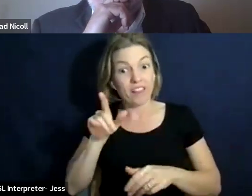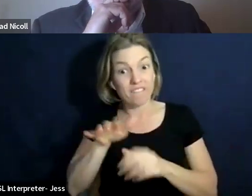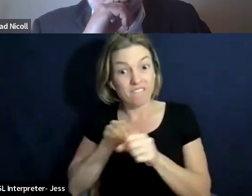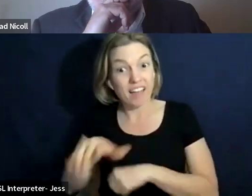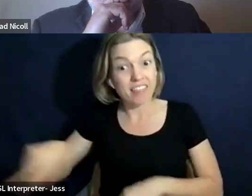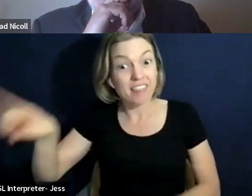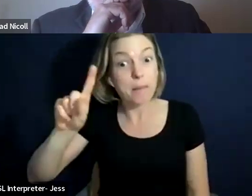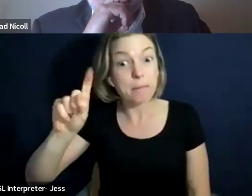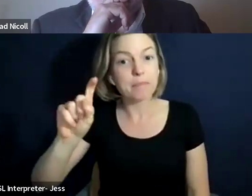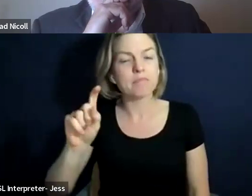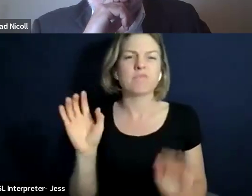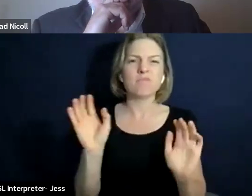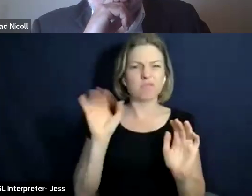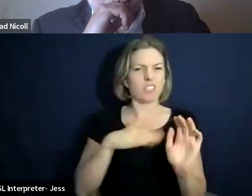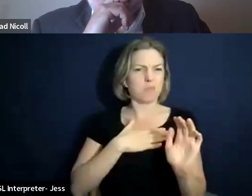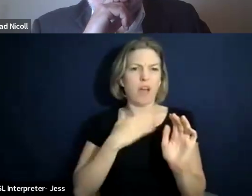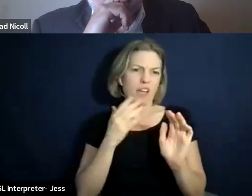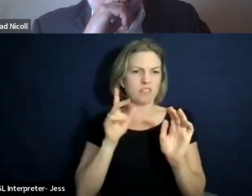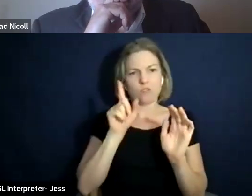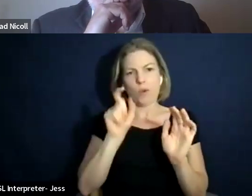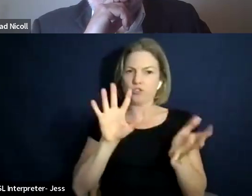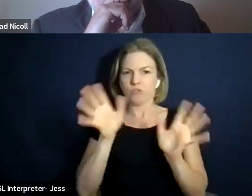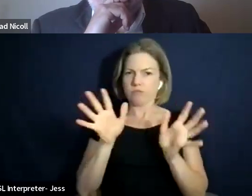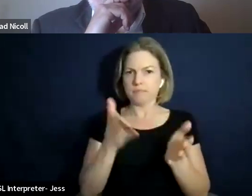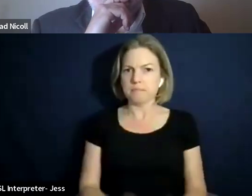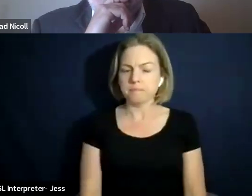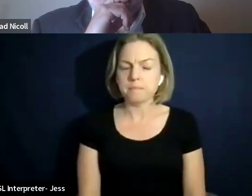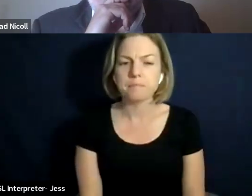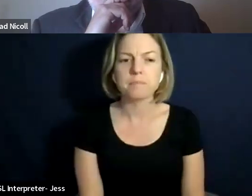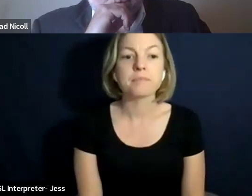think that that's the general idea of what I'm asking.